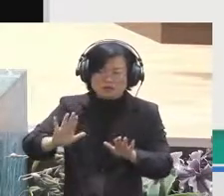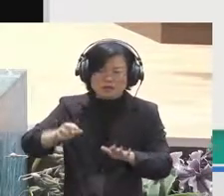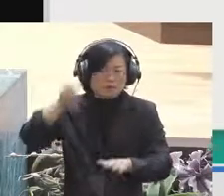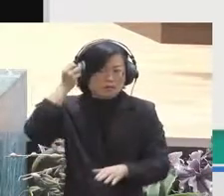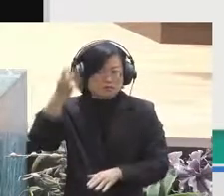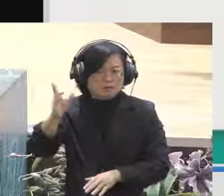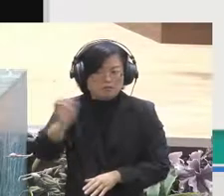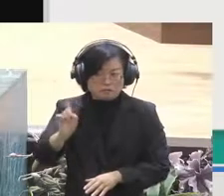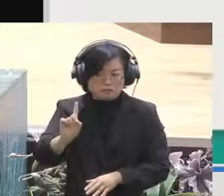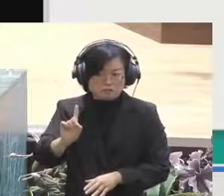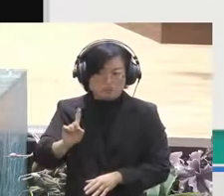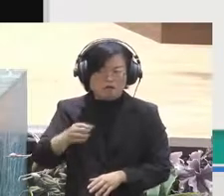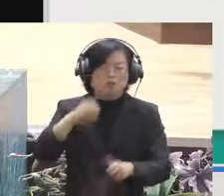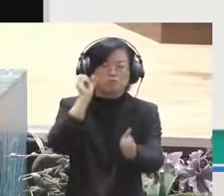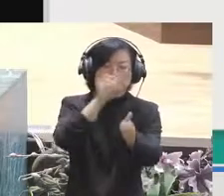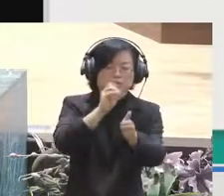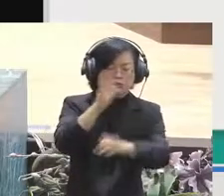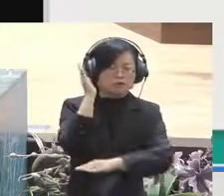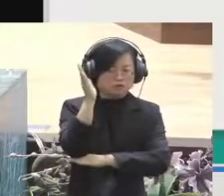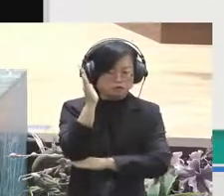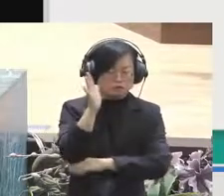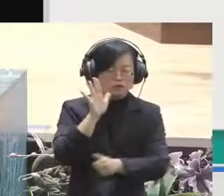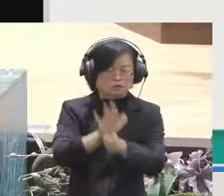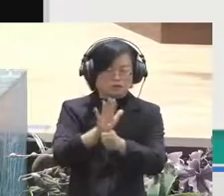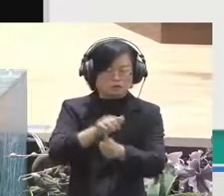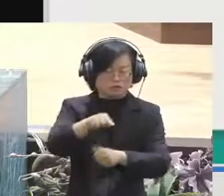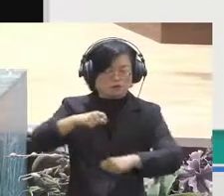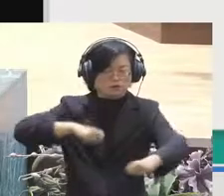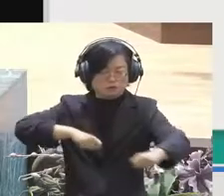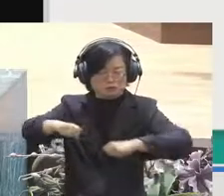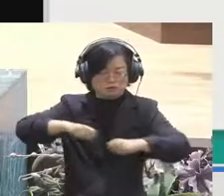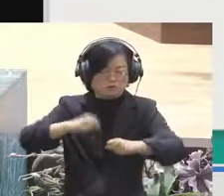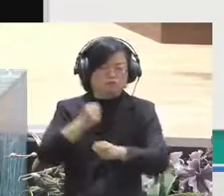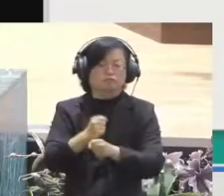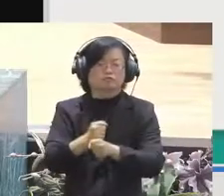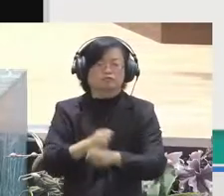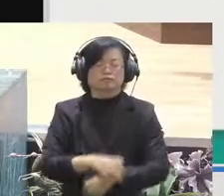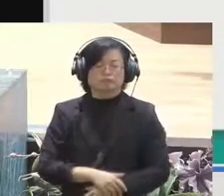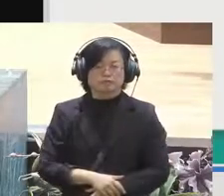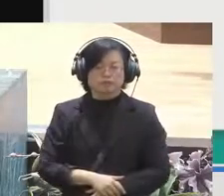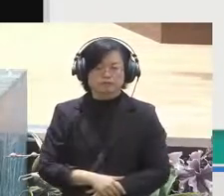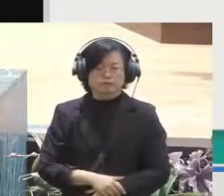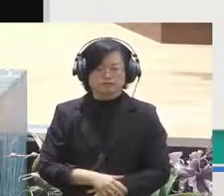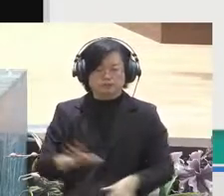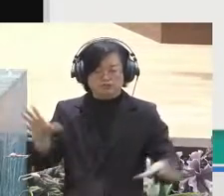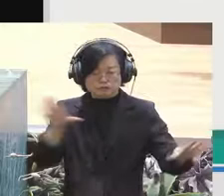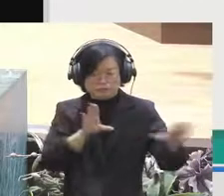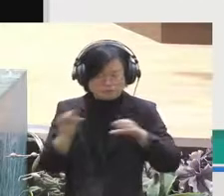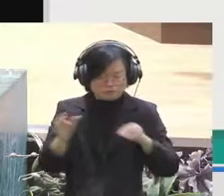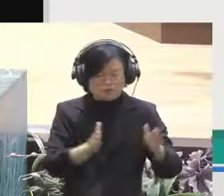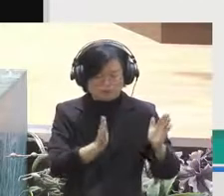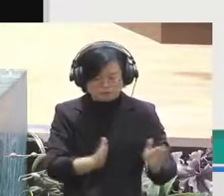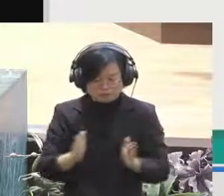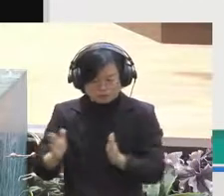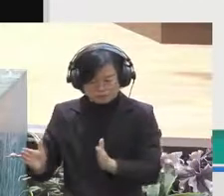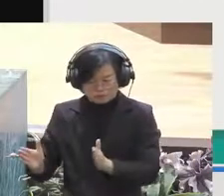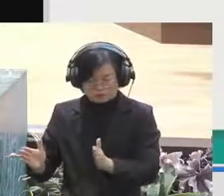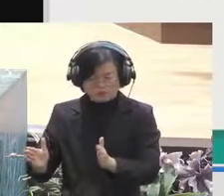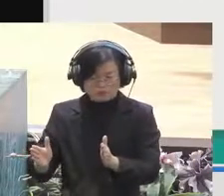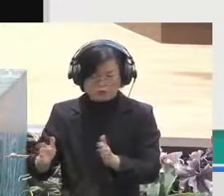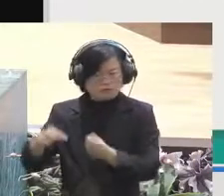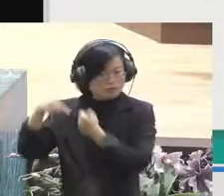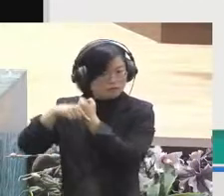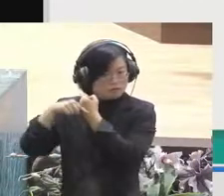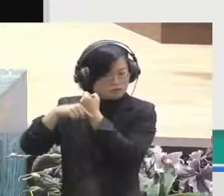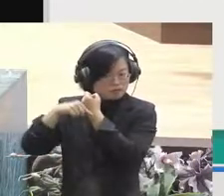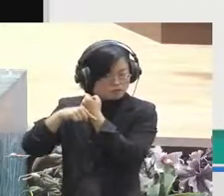making, and evidence-based planning. And obviously, integration and data analysis is one of the key area. We believe that with this open data strategy and open